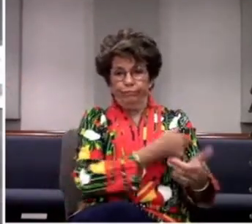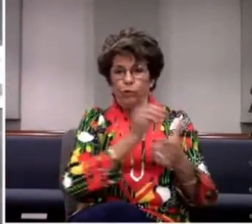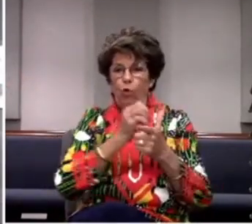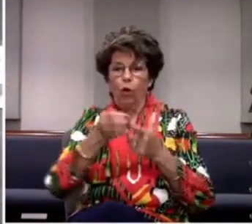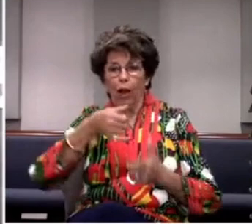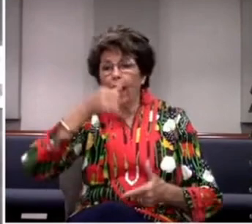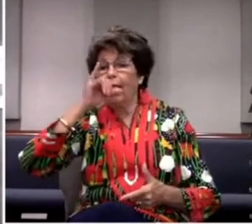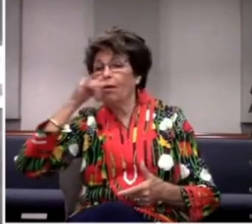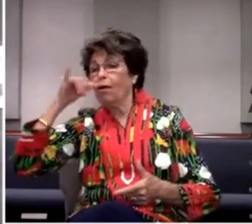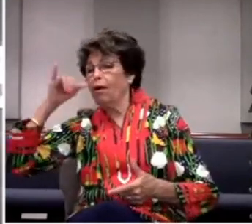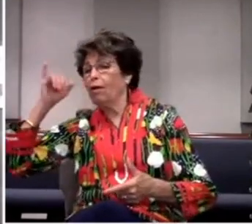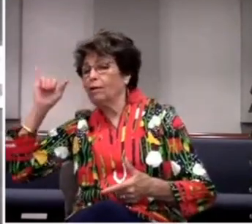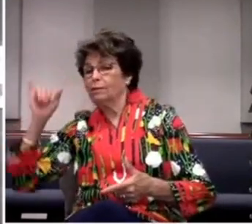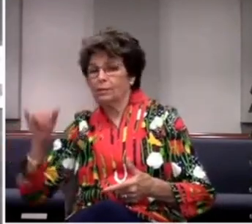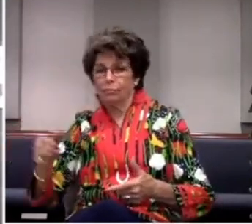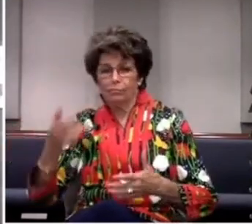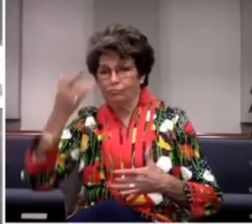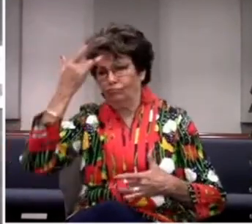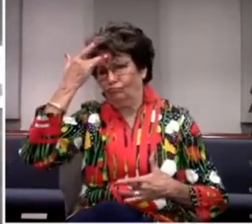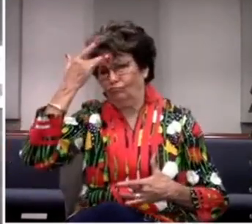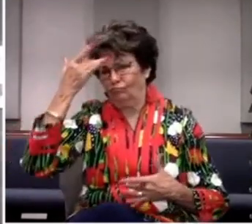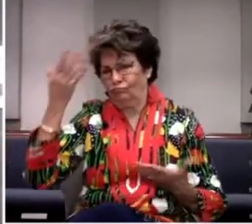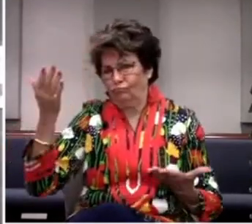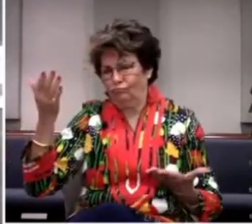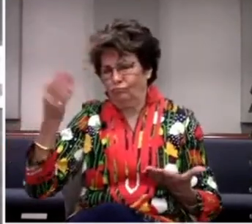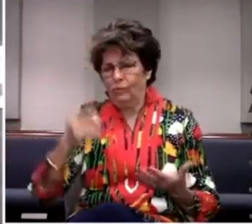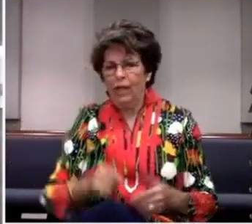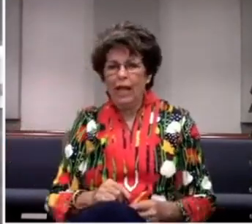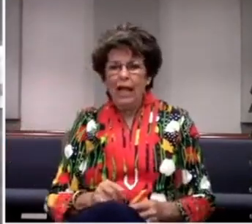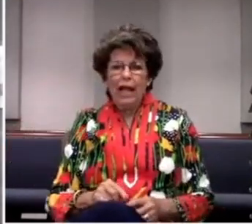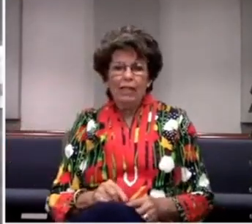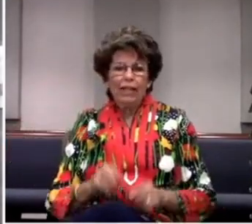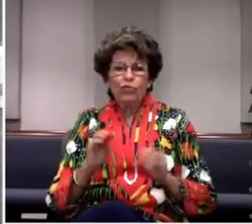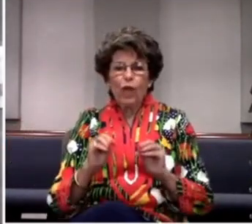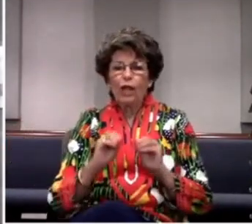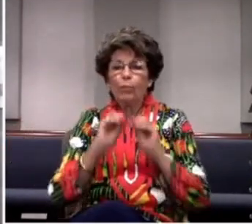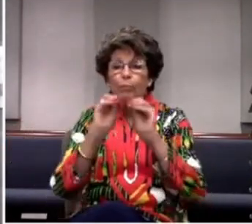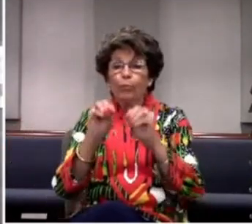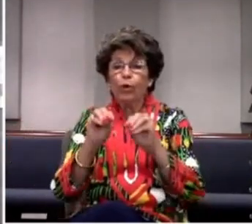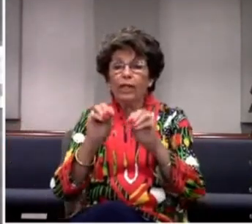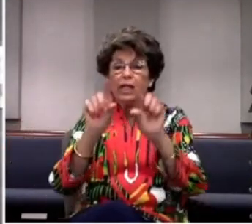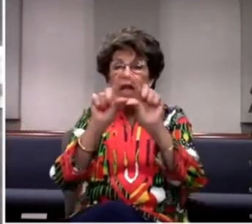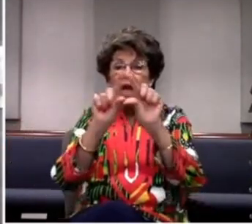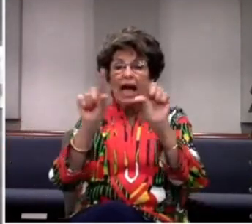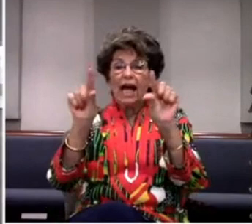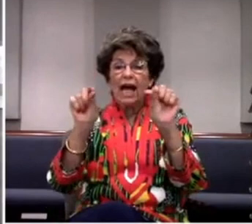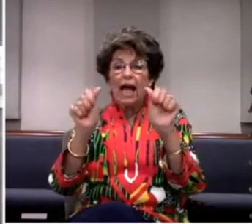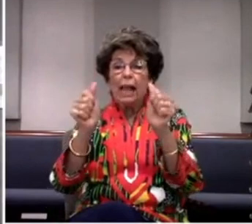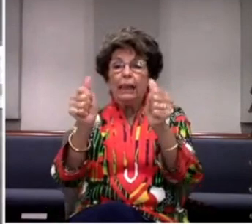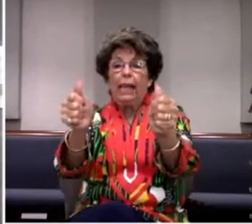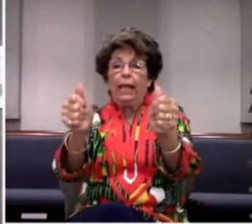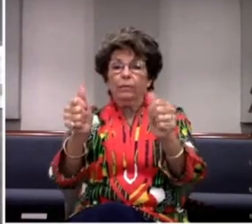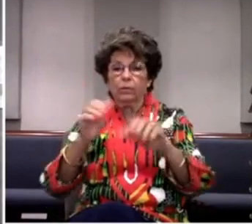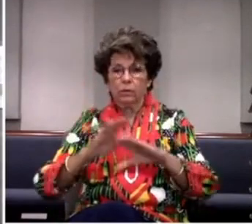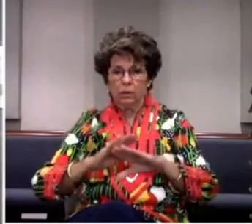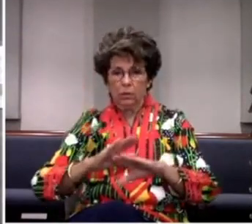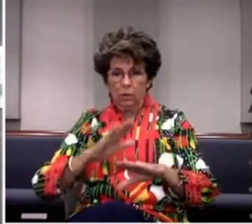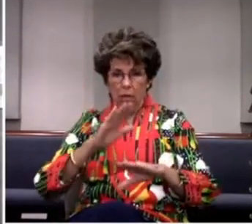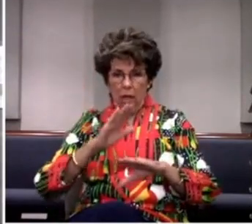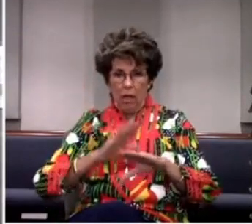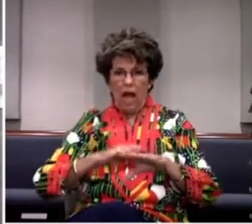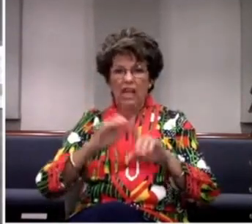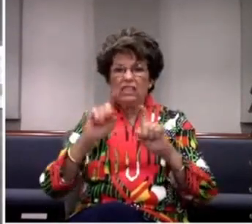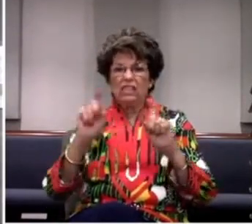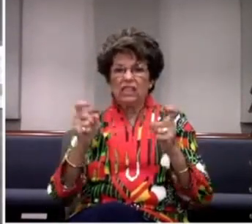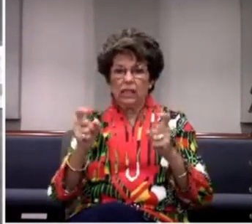try to put labels on man's behavior. And really and truthfully, we don't have a mental illness problem and we don't have a disease problem per